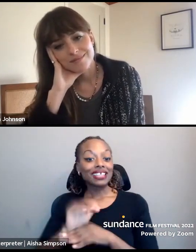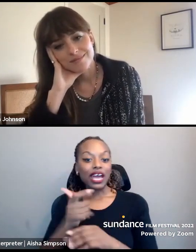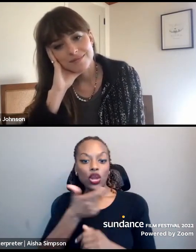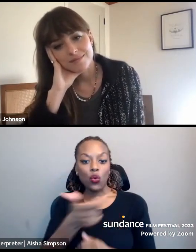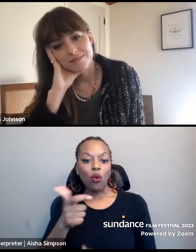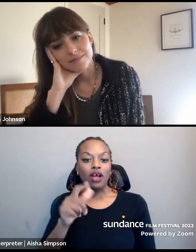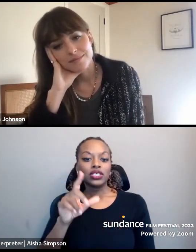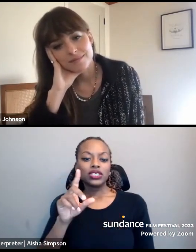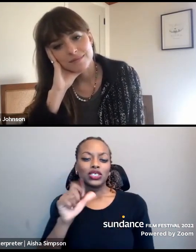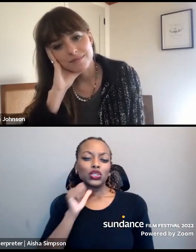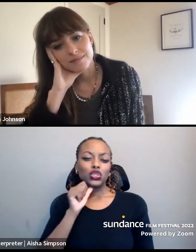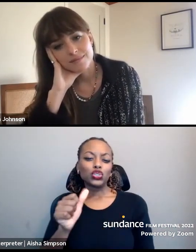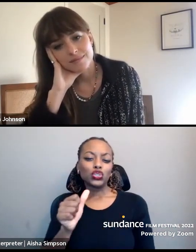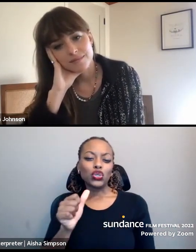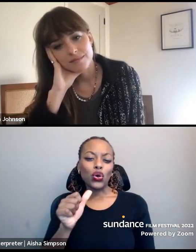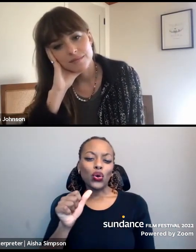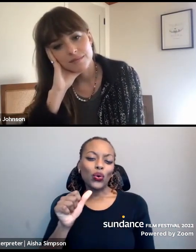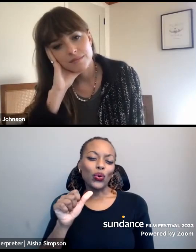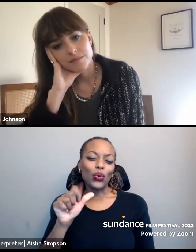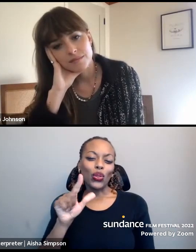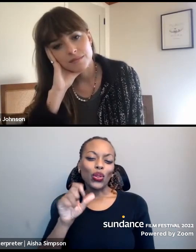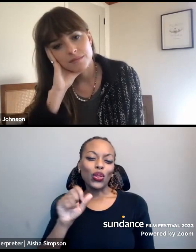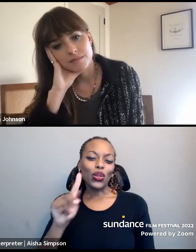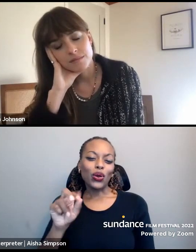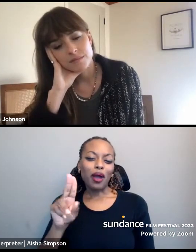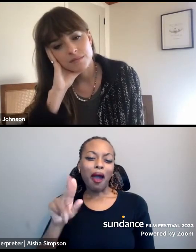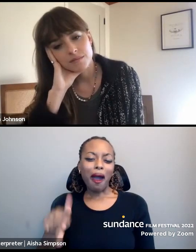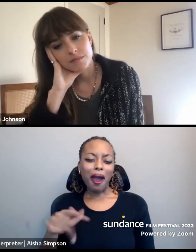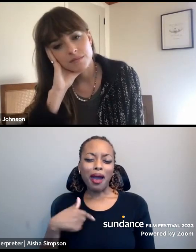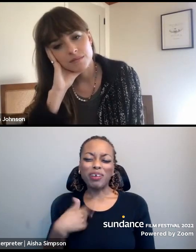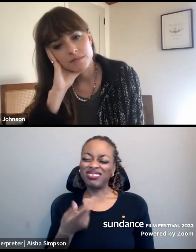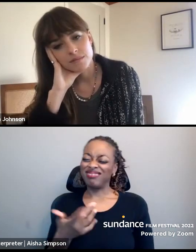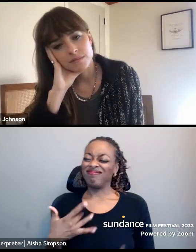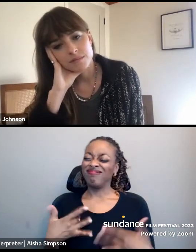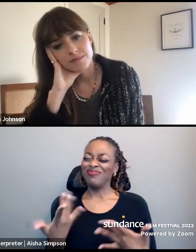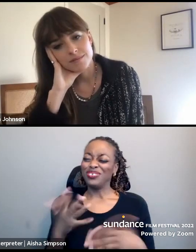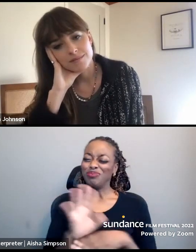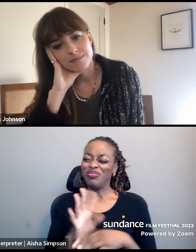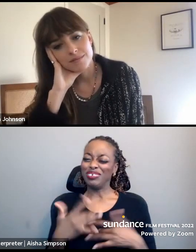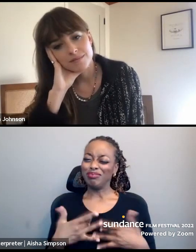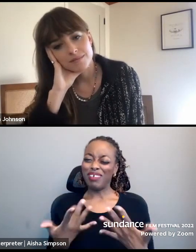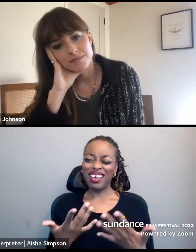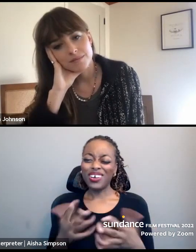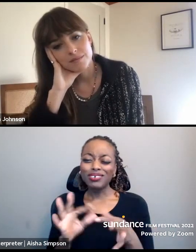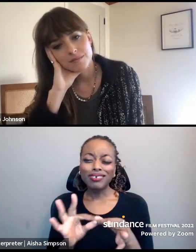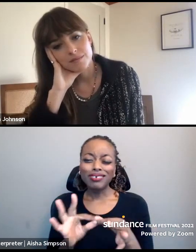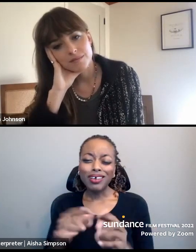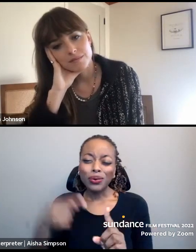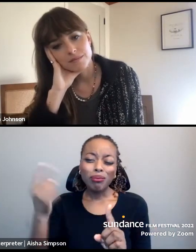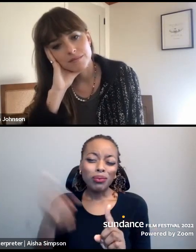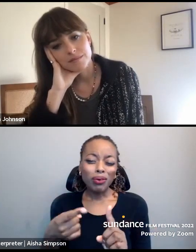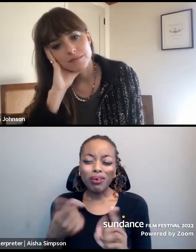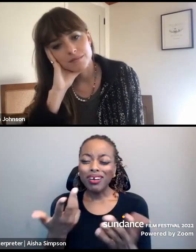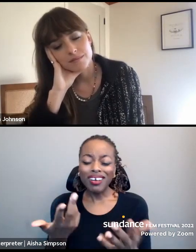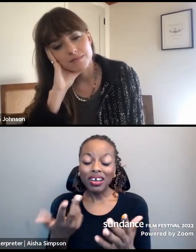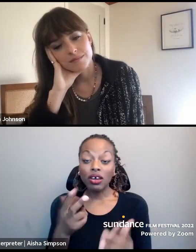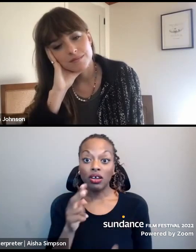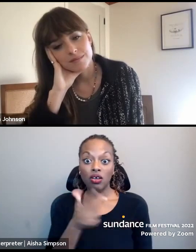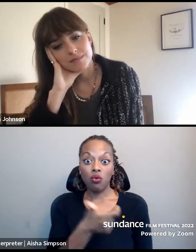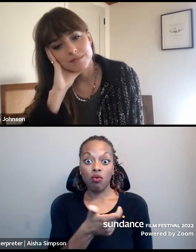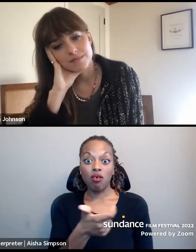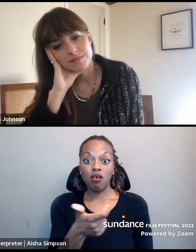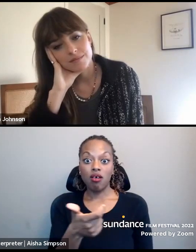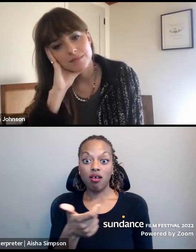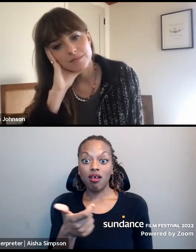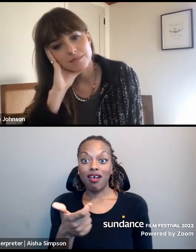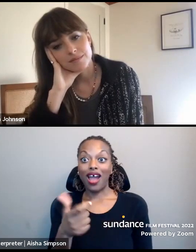it. For a minute, I was just kind of like, what's this movie about? Like, Don't Look Up. Like, what are they saying with that? And then when I watched the movie, I was like, they're